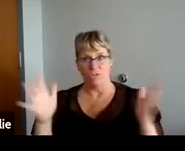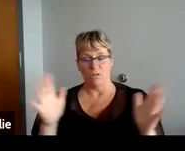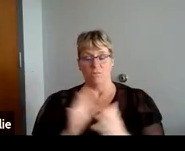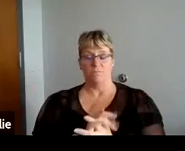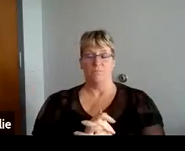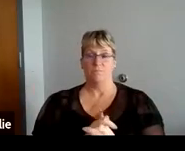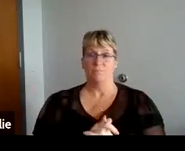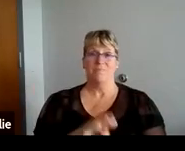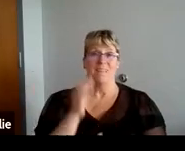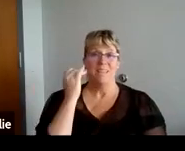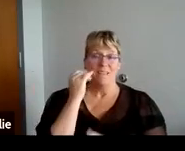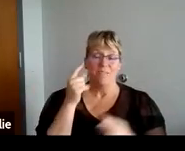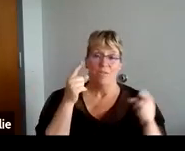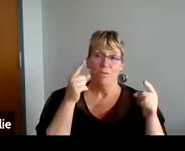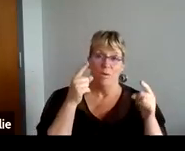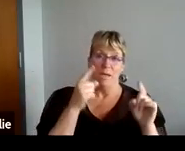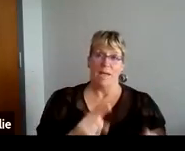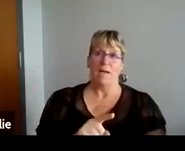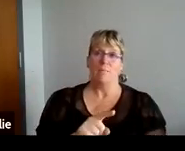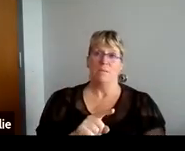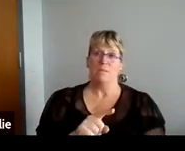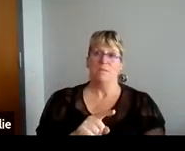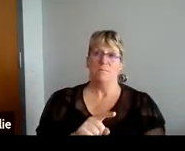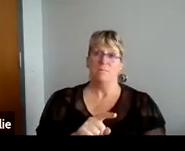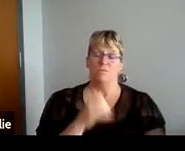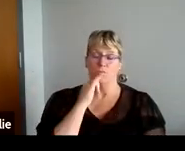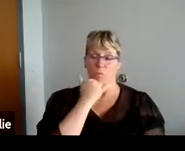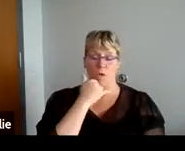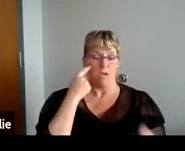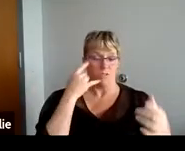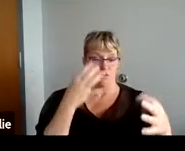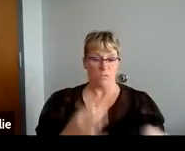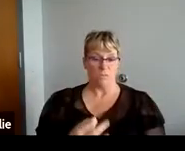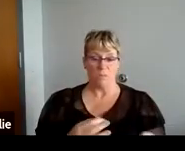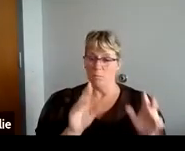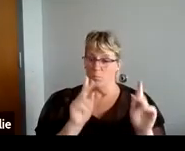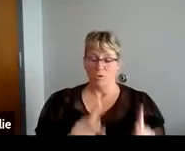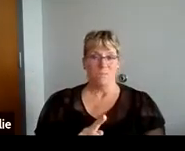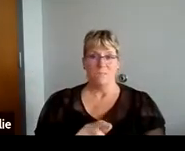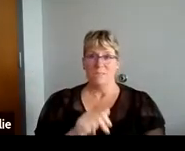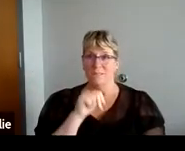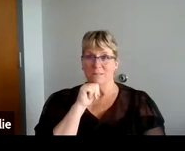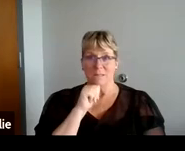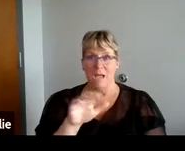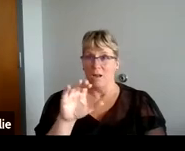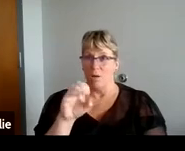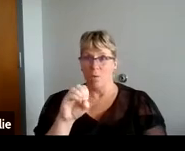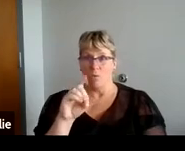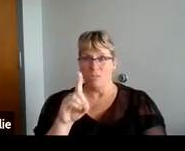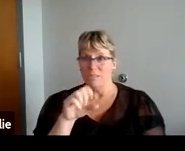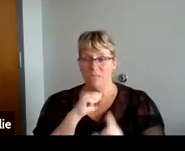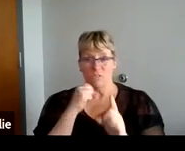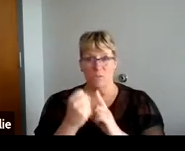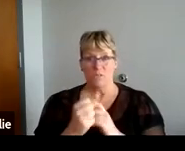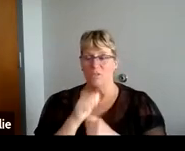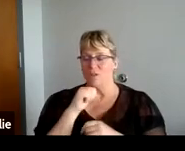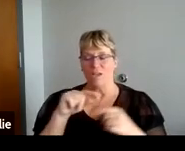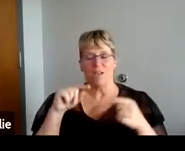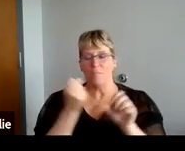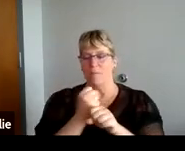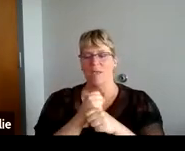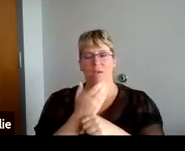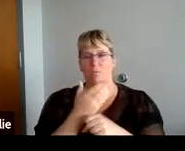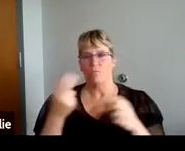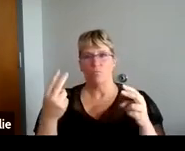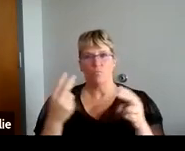if you happen to make a misjudgment and the person isn't in an overdose situation, you're not going to harm them by giving